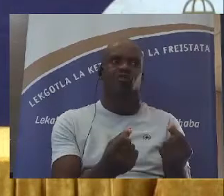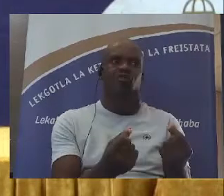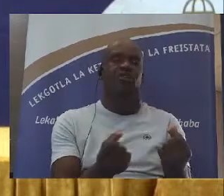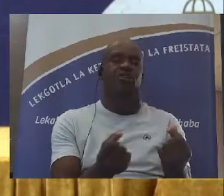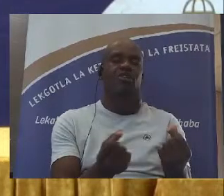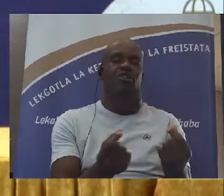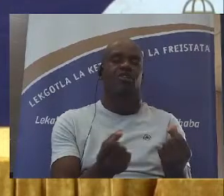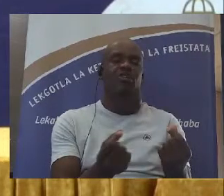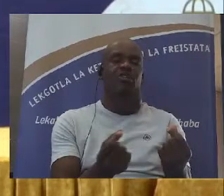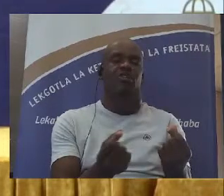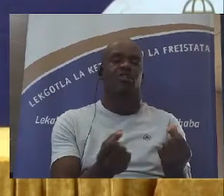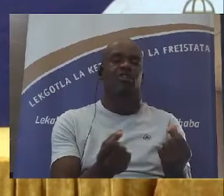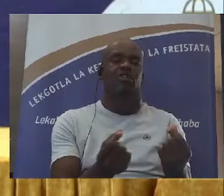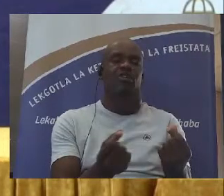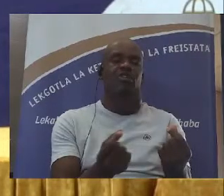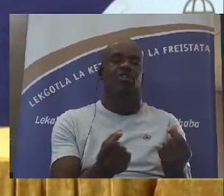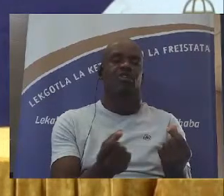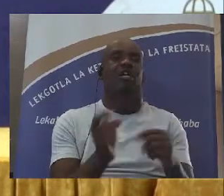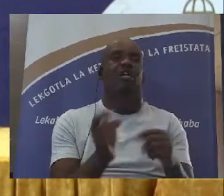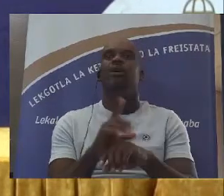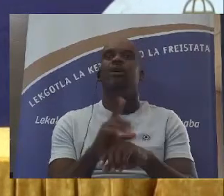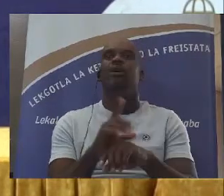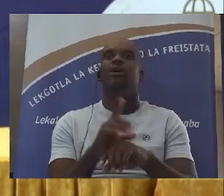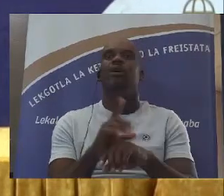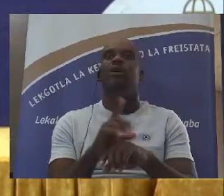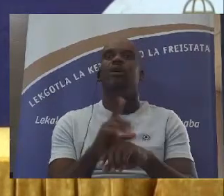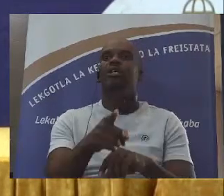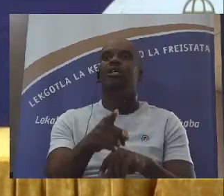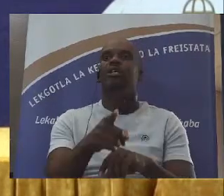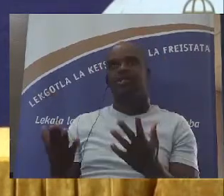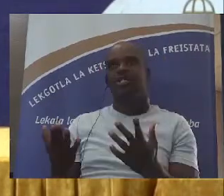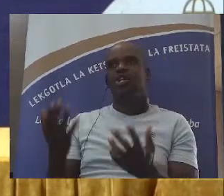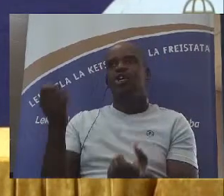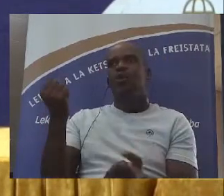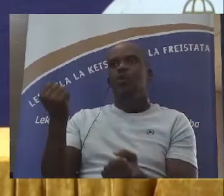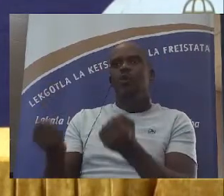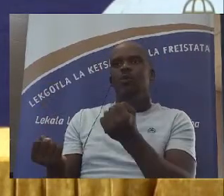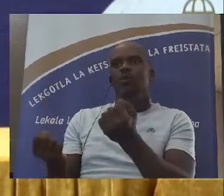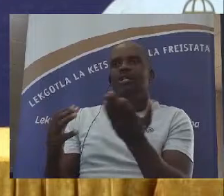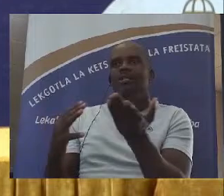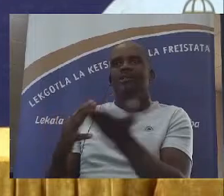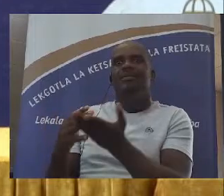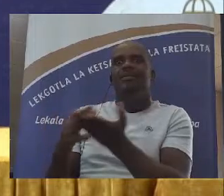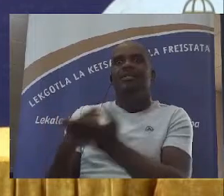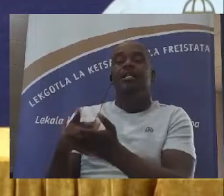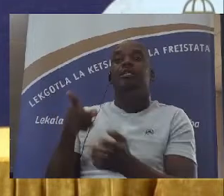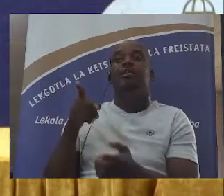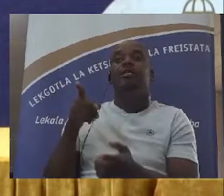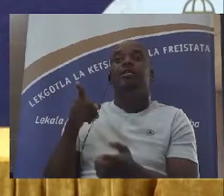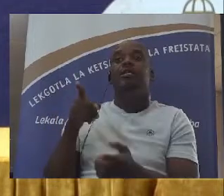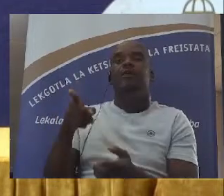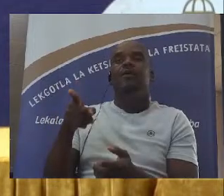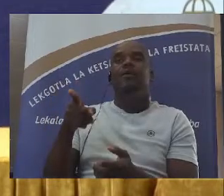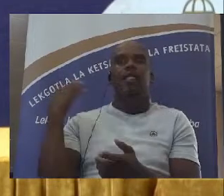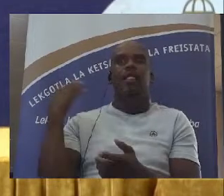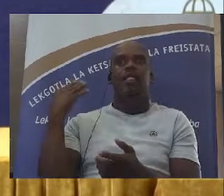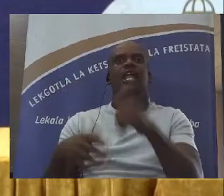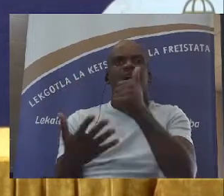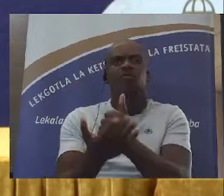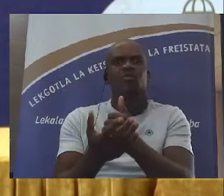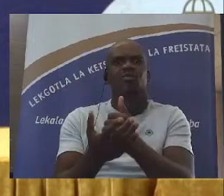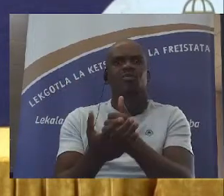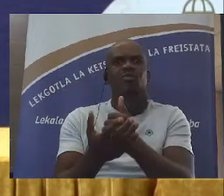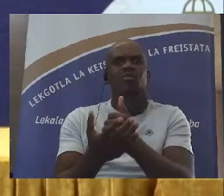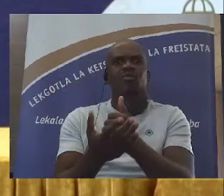recommendation based on the cases that it sees all the time, or it can do specific research, and based on that